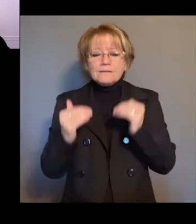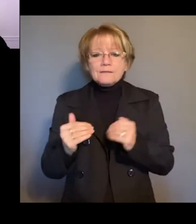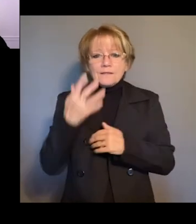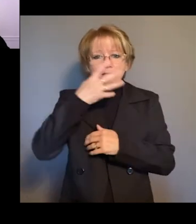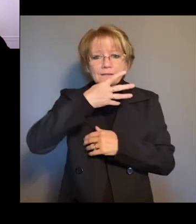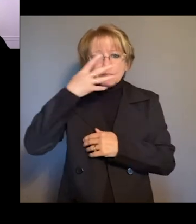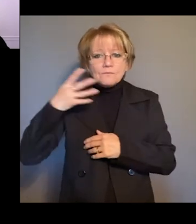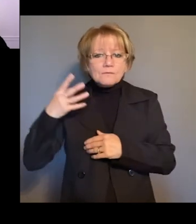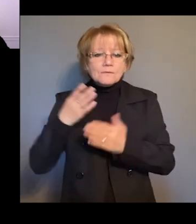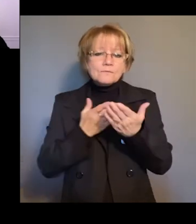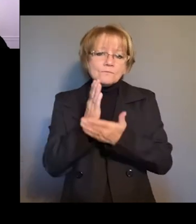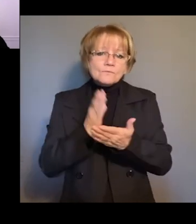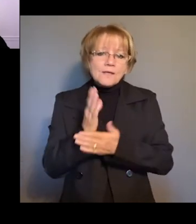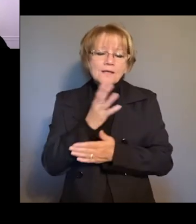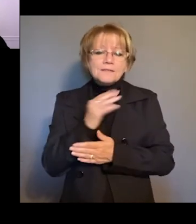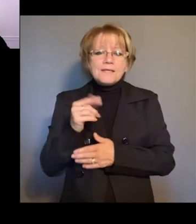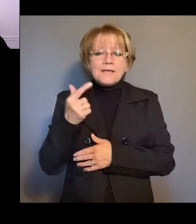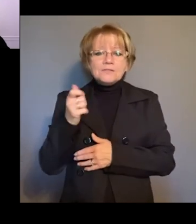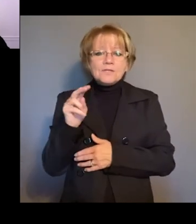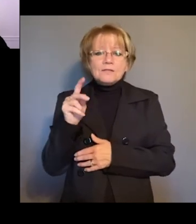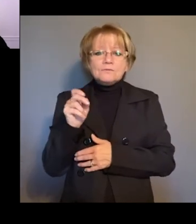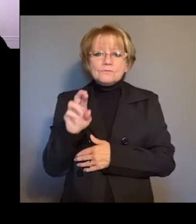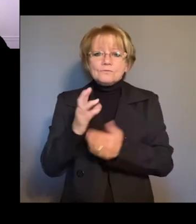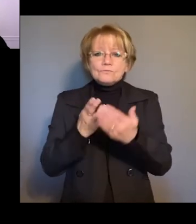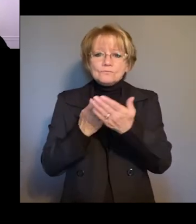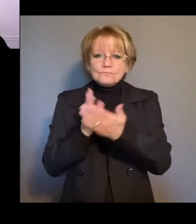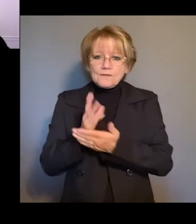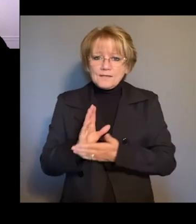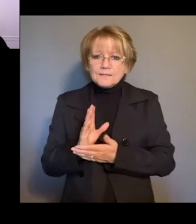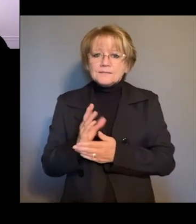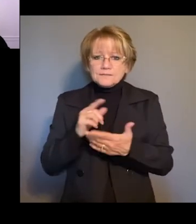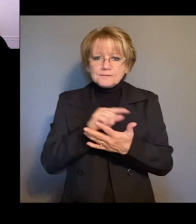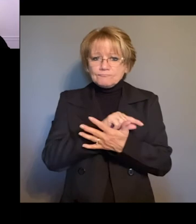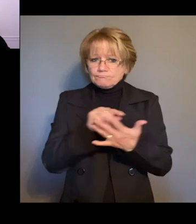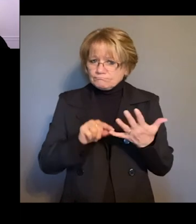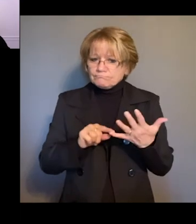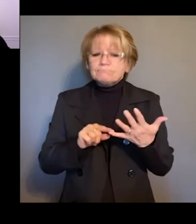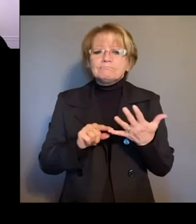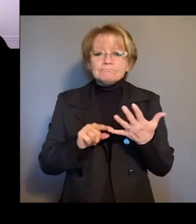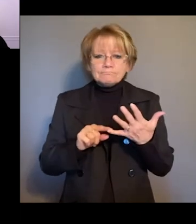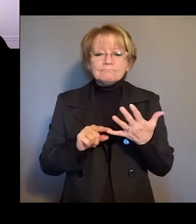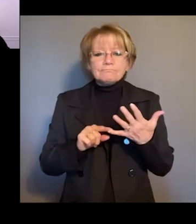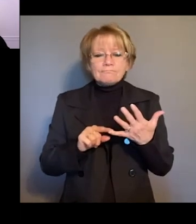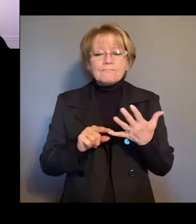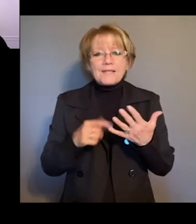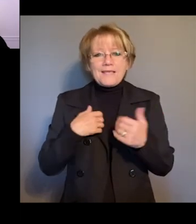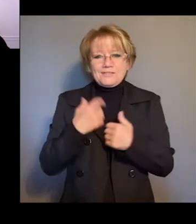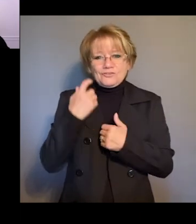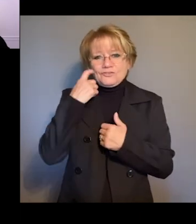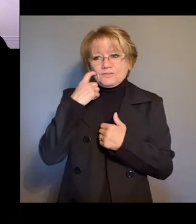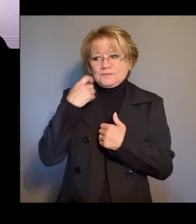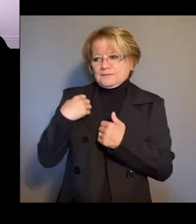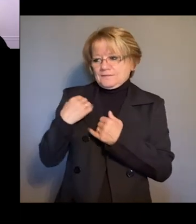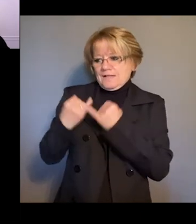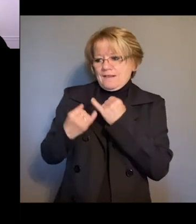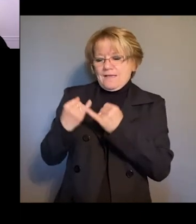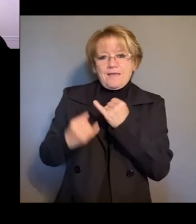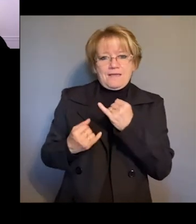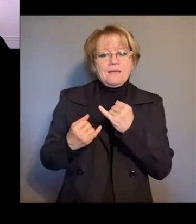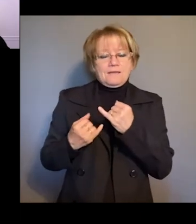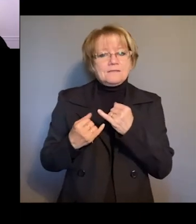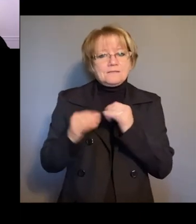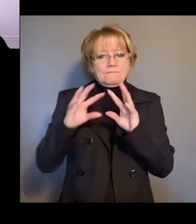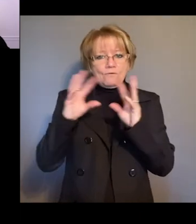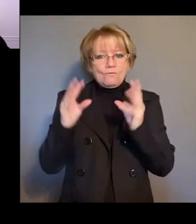rights, and we also spoke about gender rights in our previous forums. And then what I just mentioned before was our last